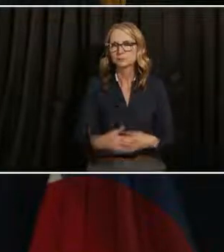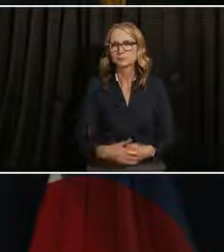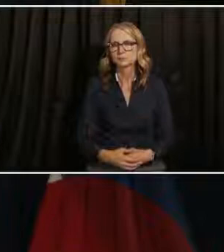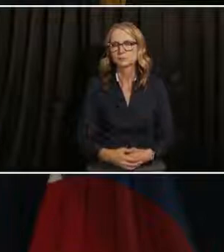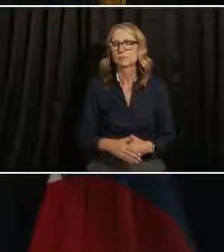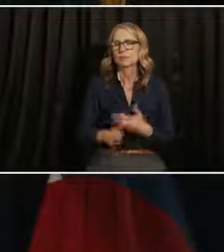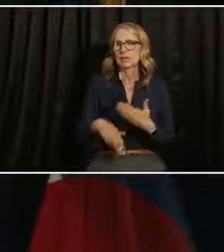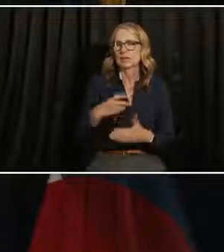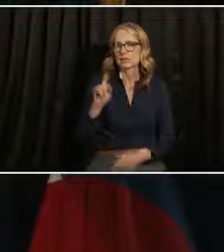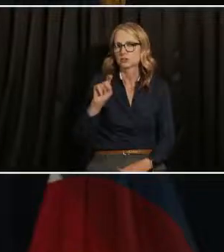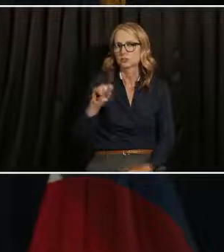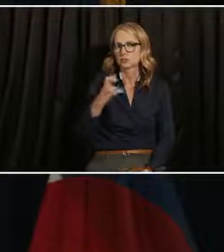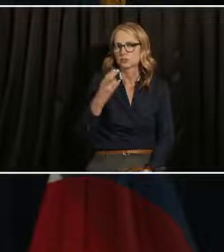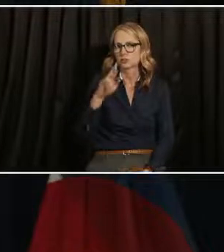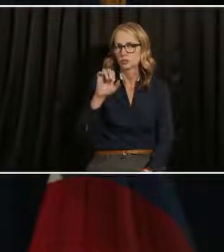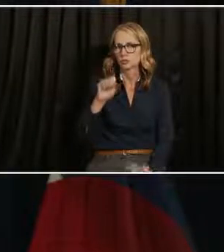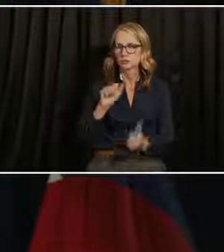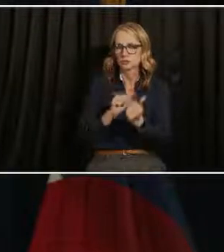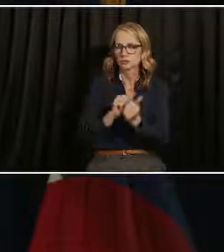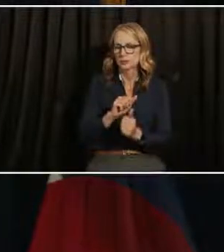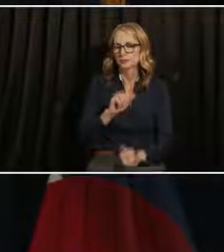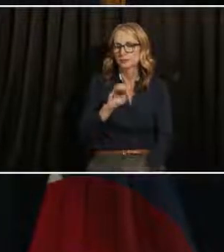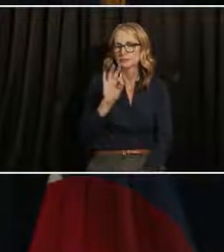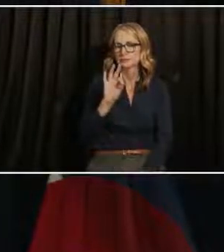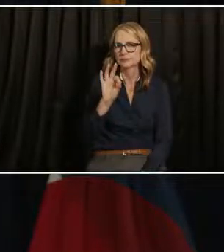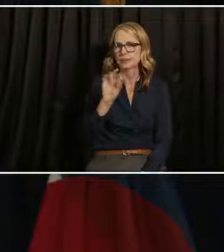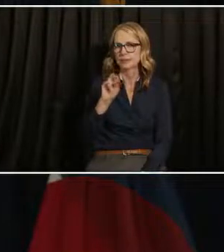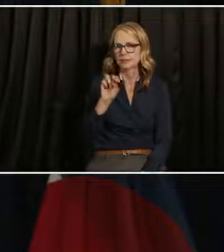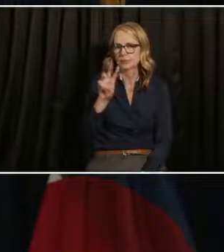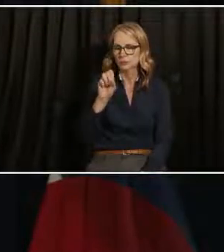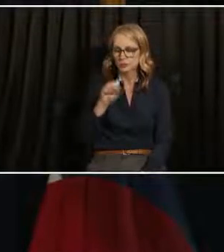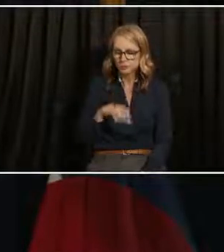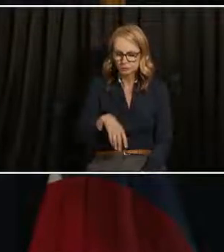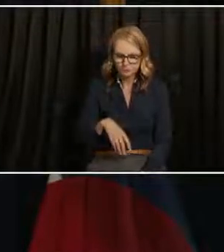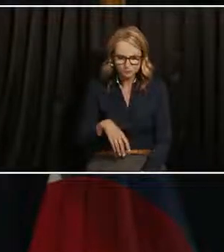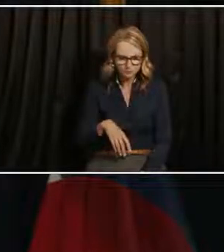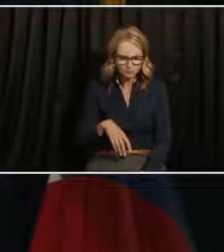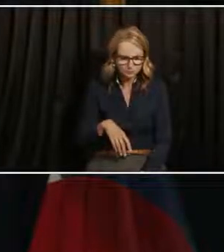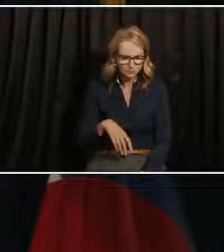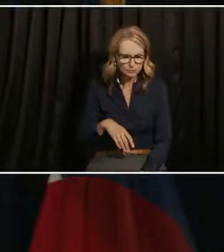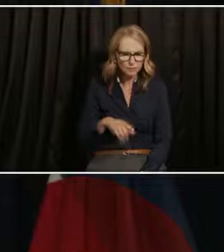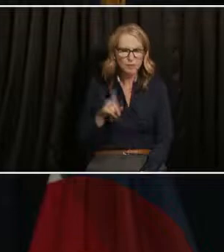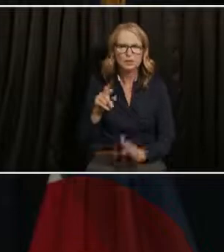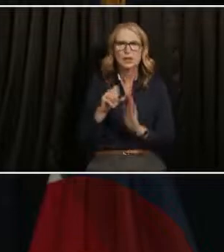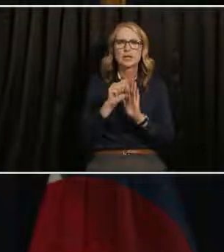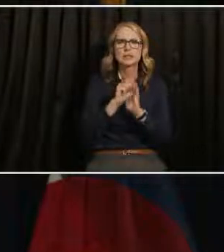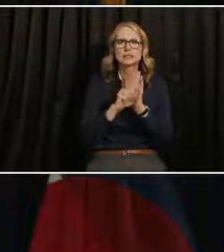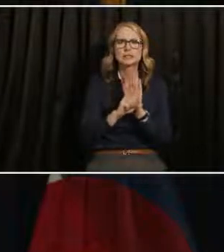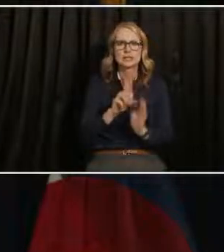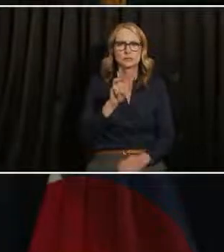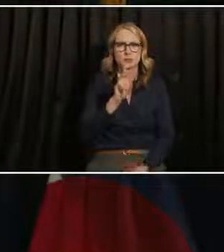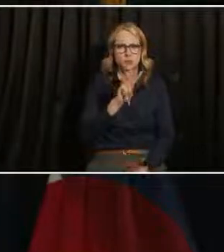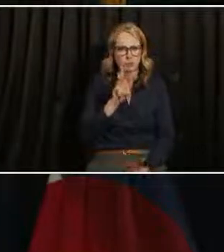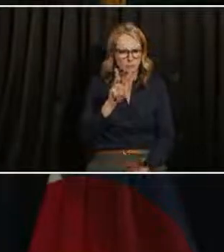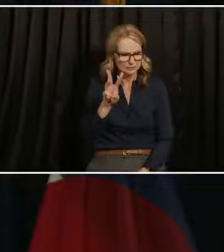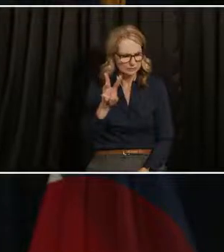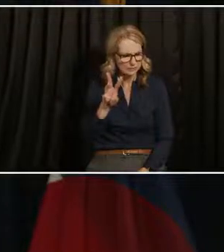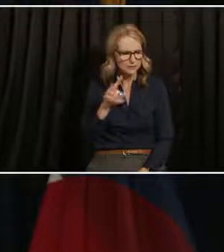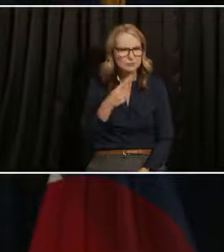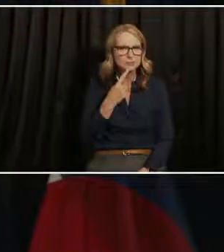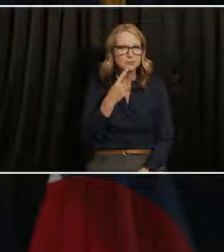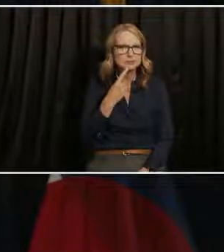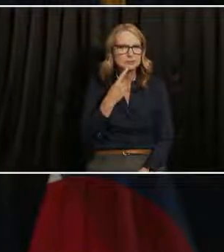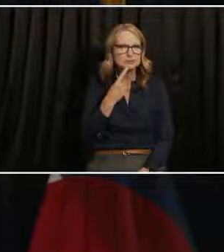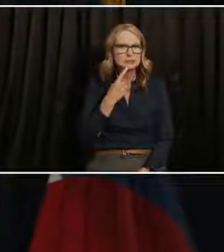Governor Chris Vanderveen with 9 News. The state's own website is suggesting that there is a growing issue